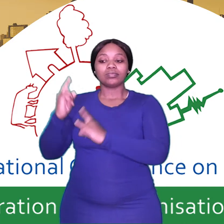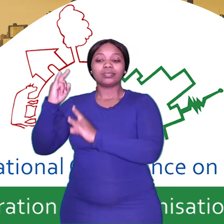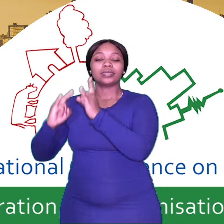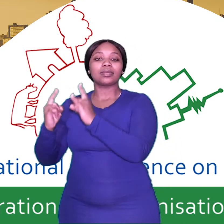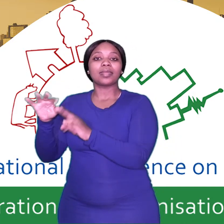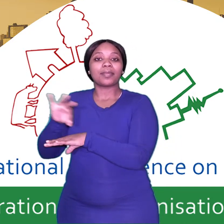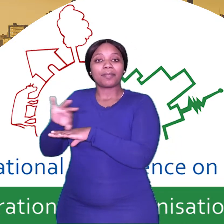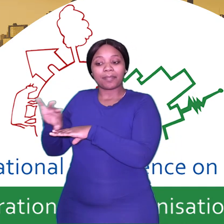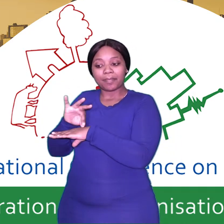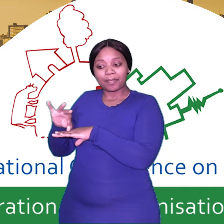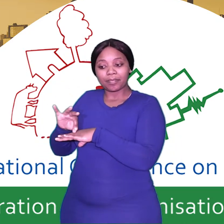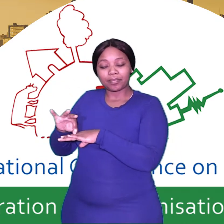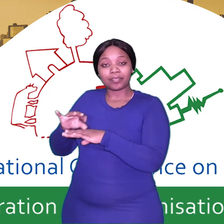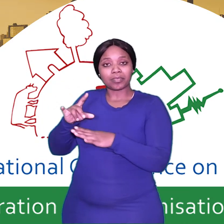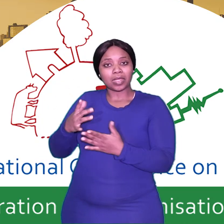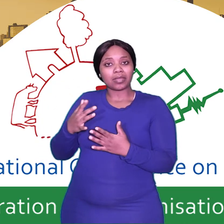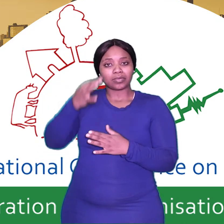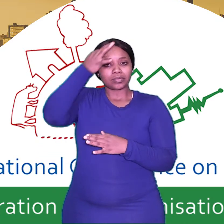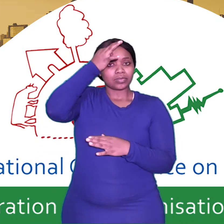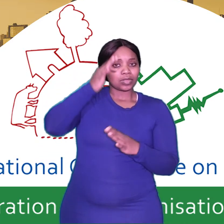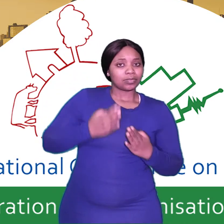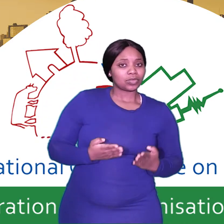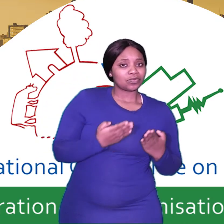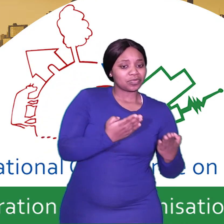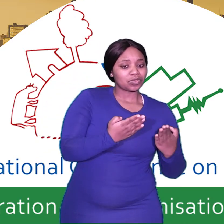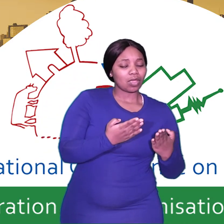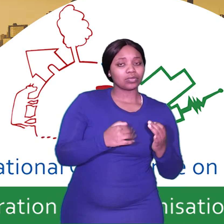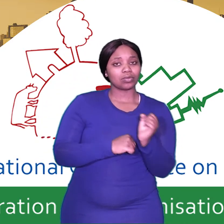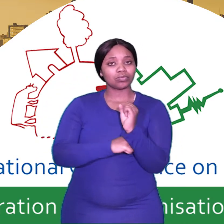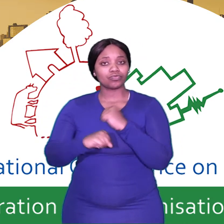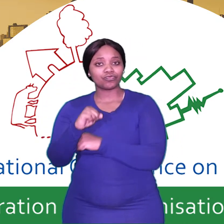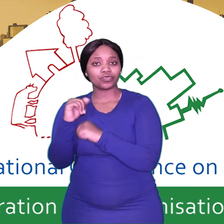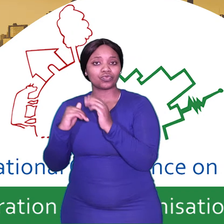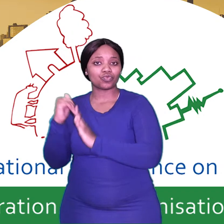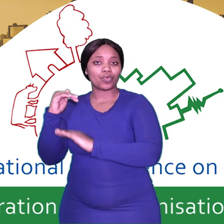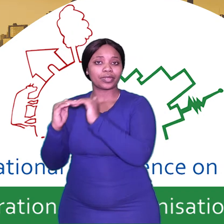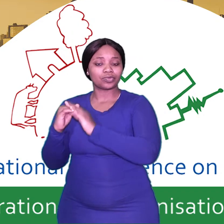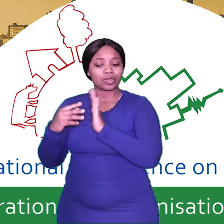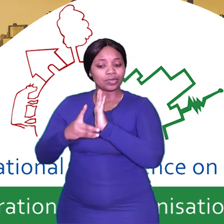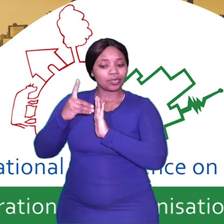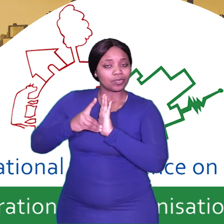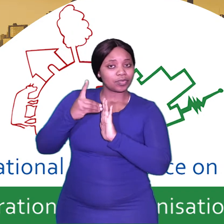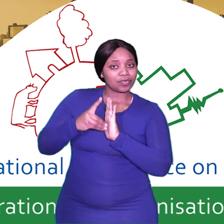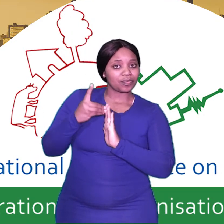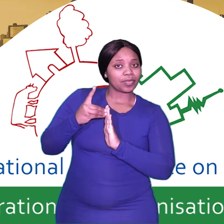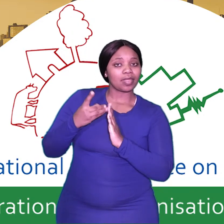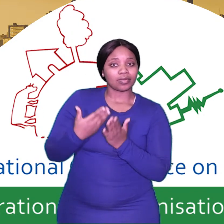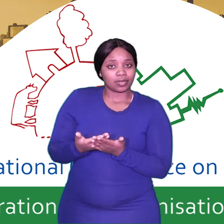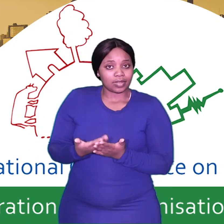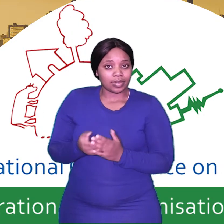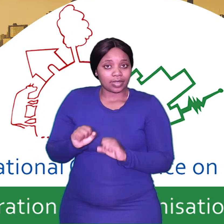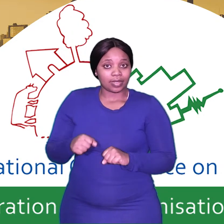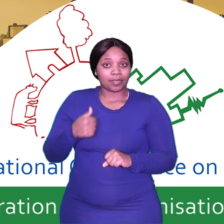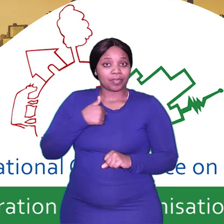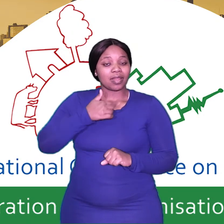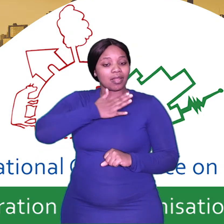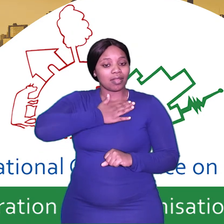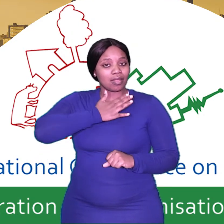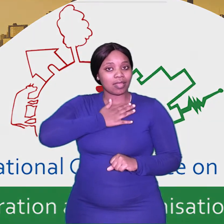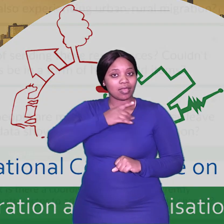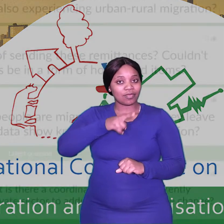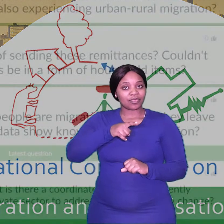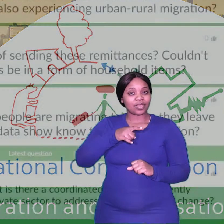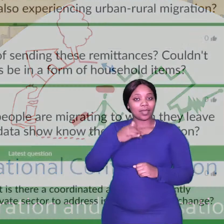of public services, and infrastructure development. I particularly like the mobile phone